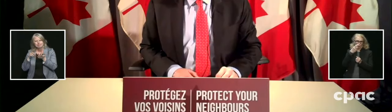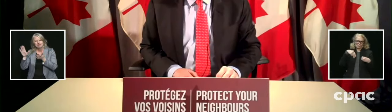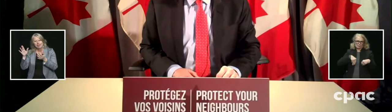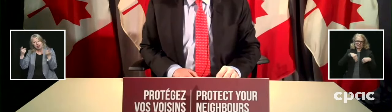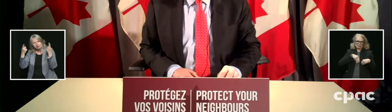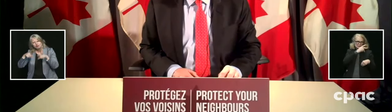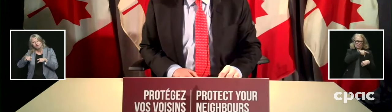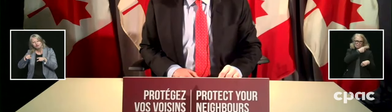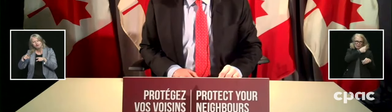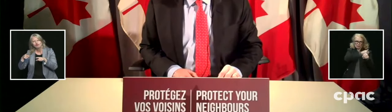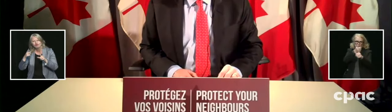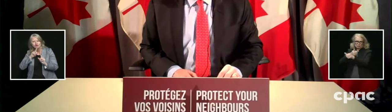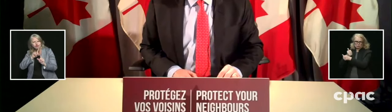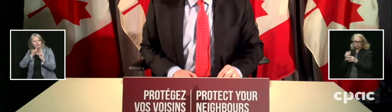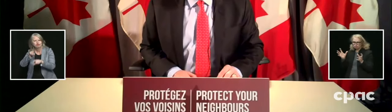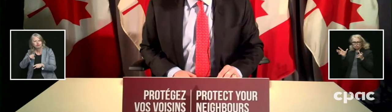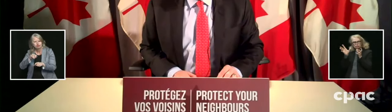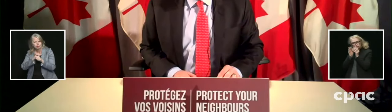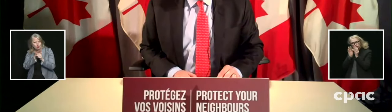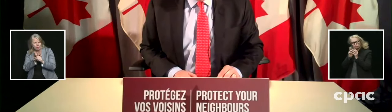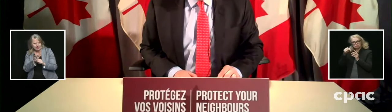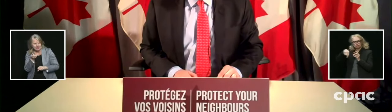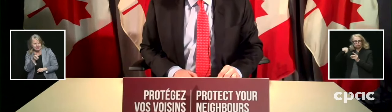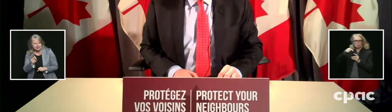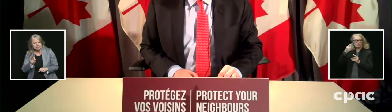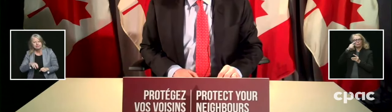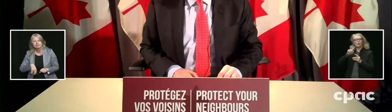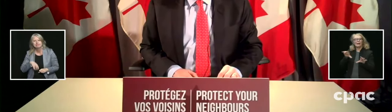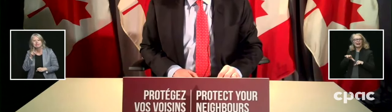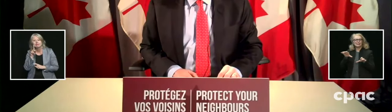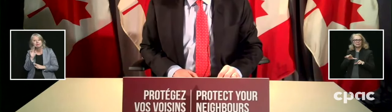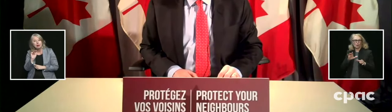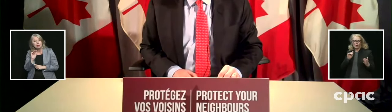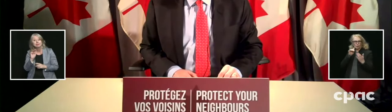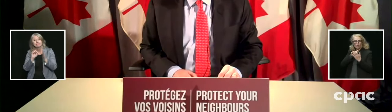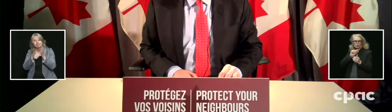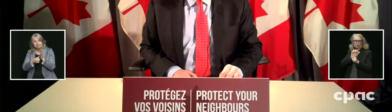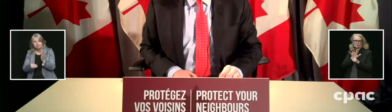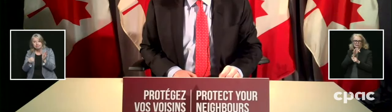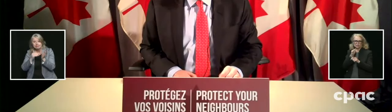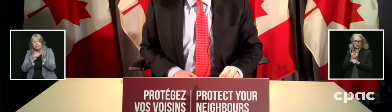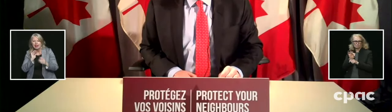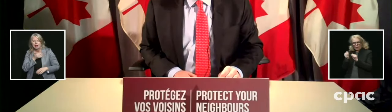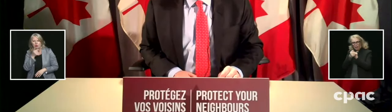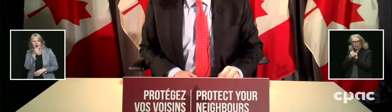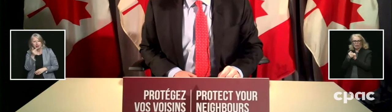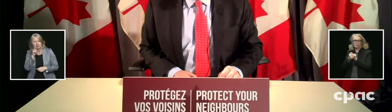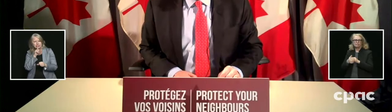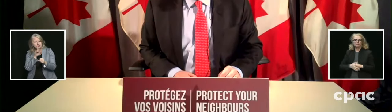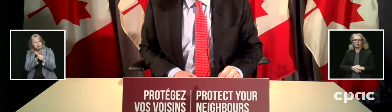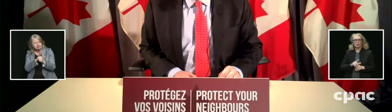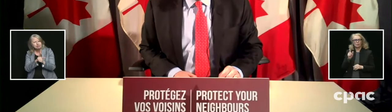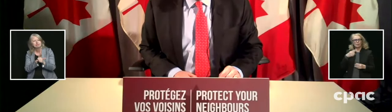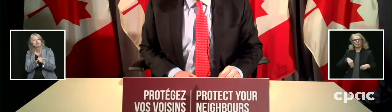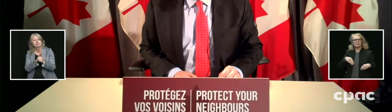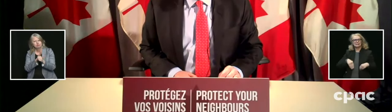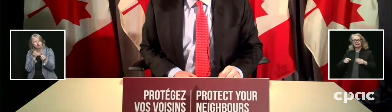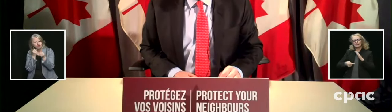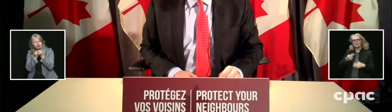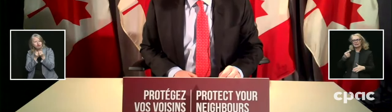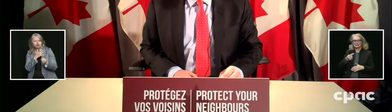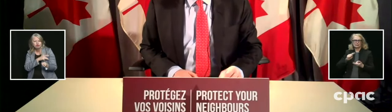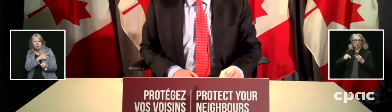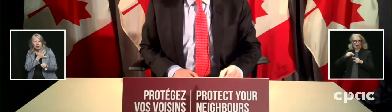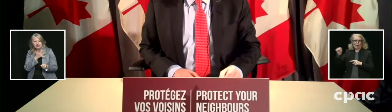to COVID-19. The Prime Minister reiterated to his colleagues our government's commitment to supporting provinces